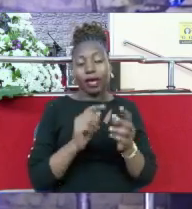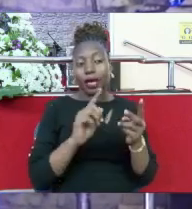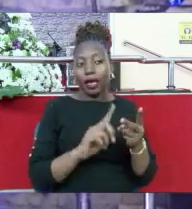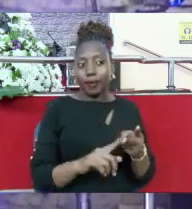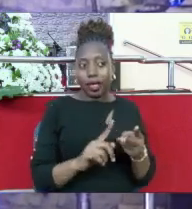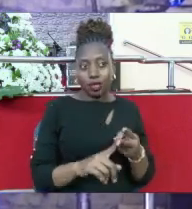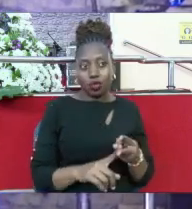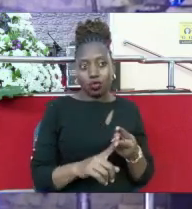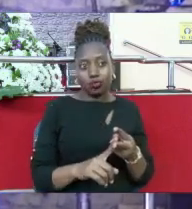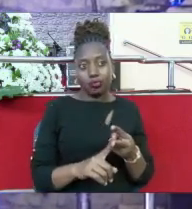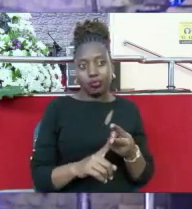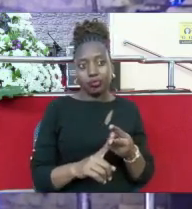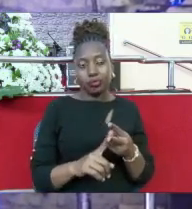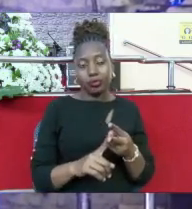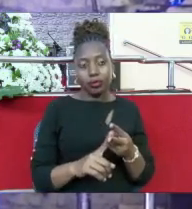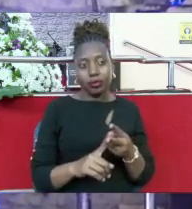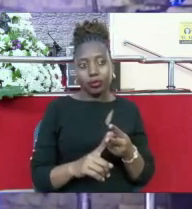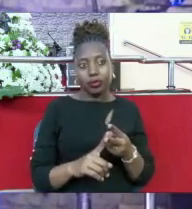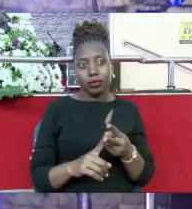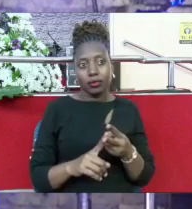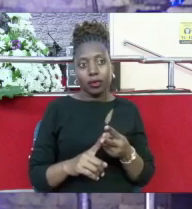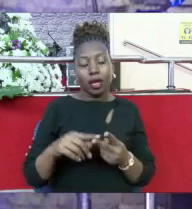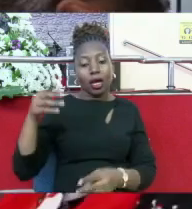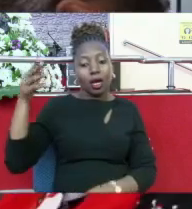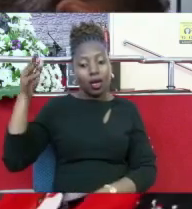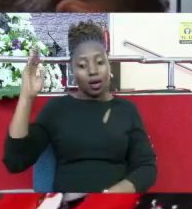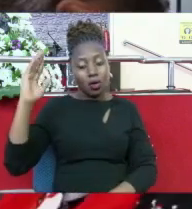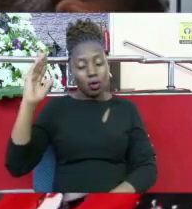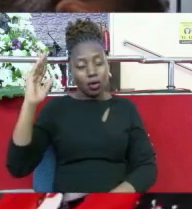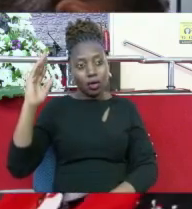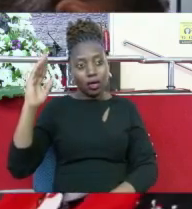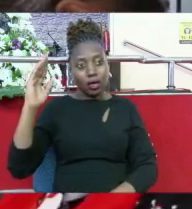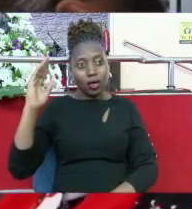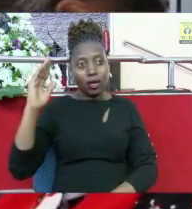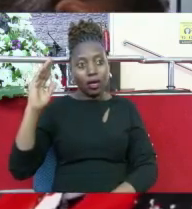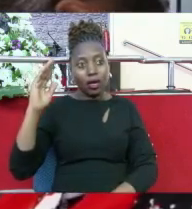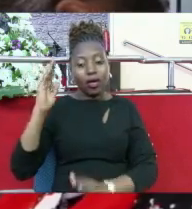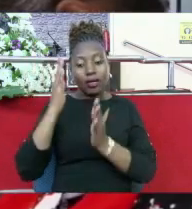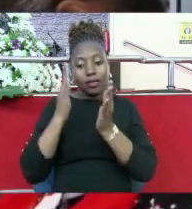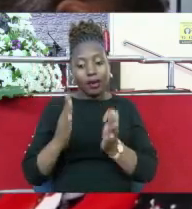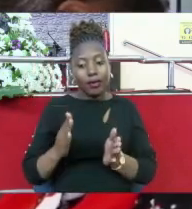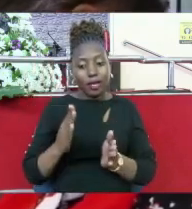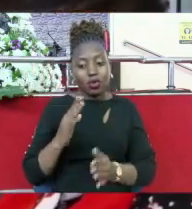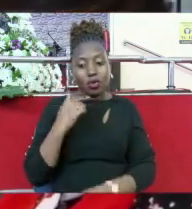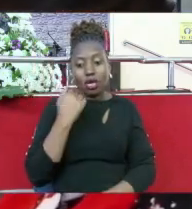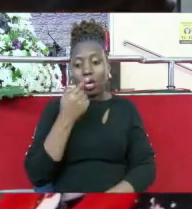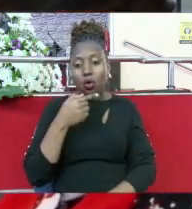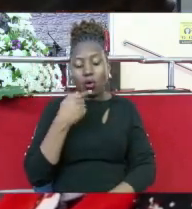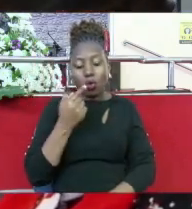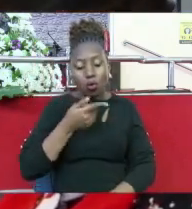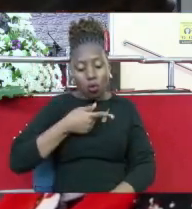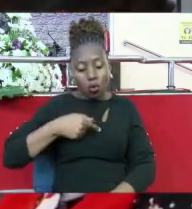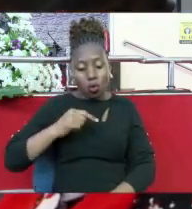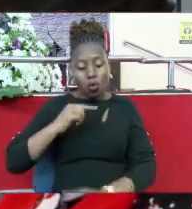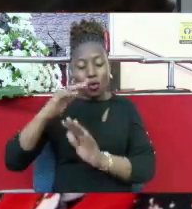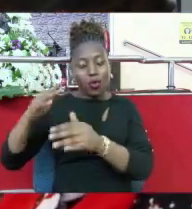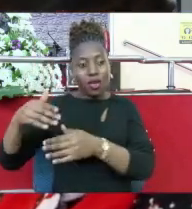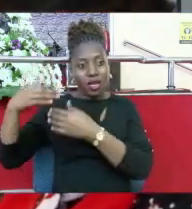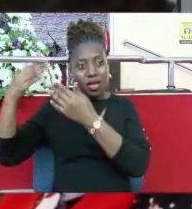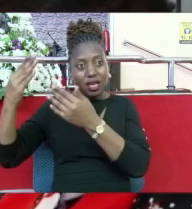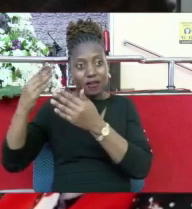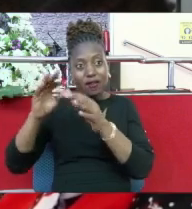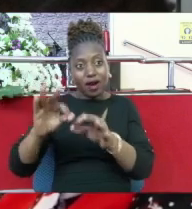God is the one to whom account is given because he's the owner. Mungu ndiye yeye tunaweza